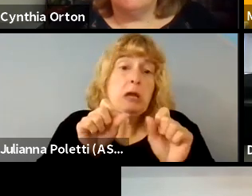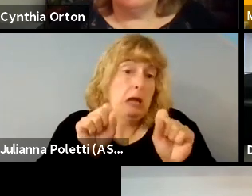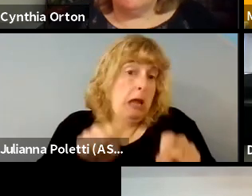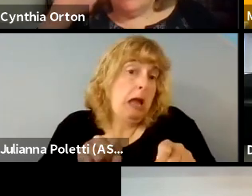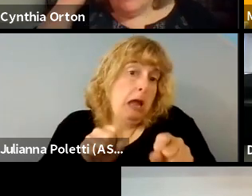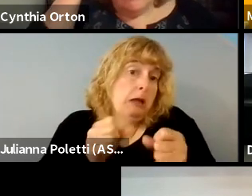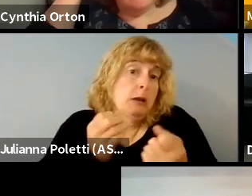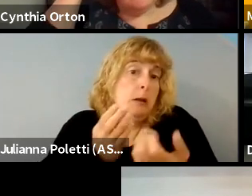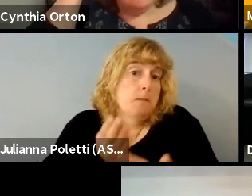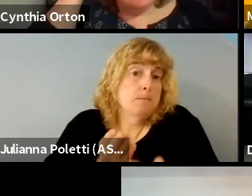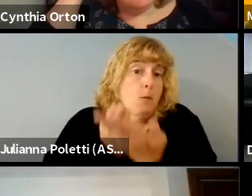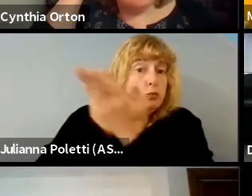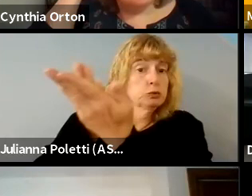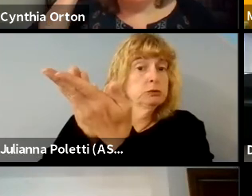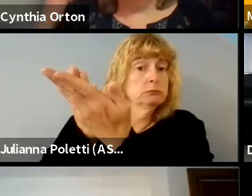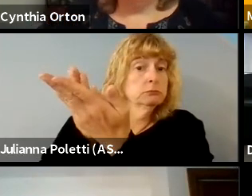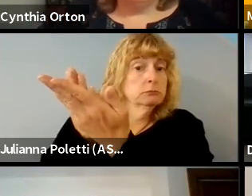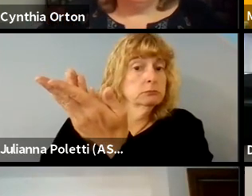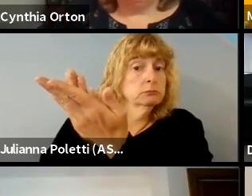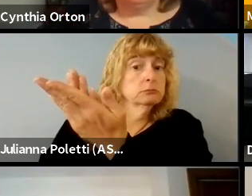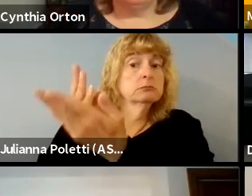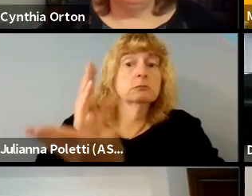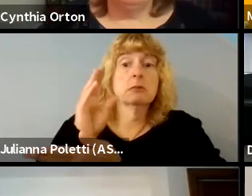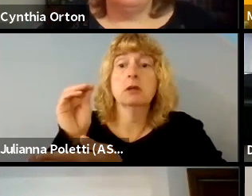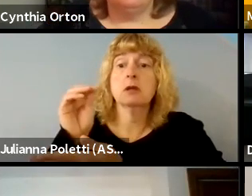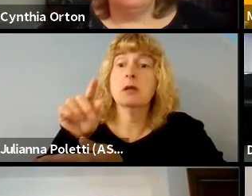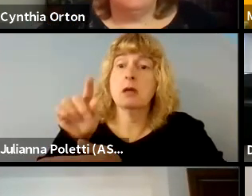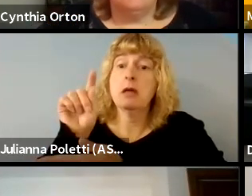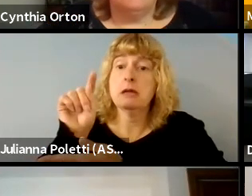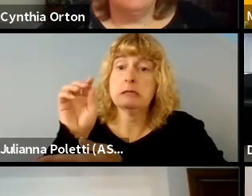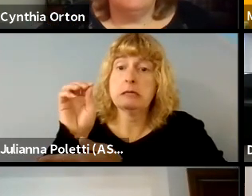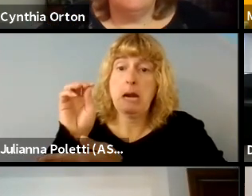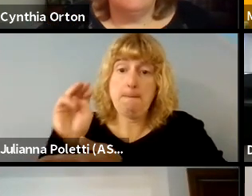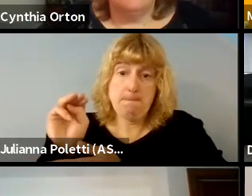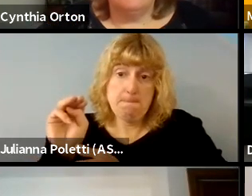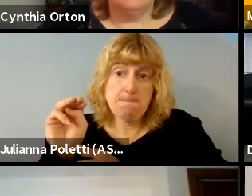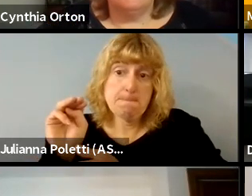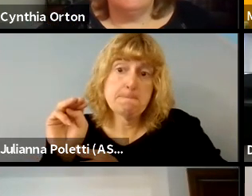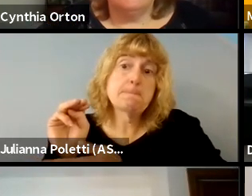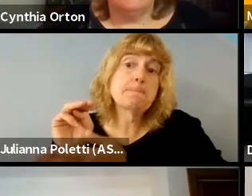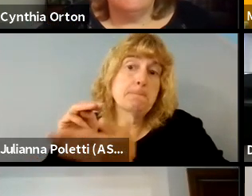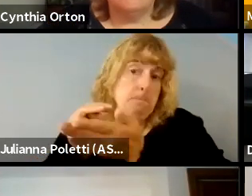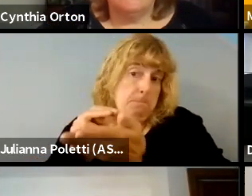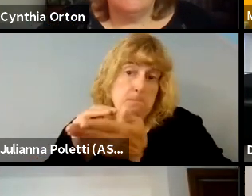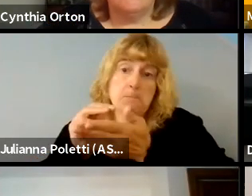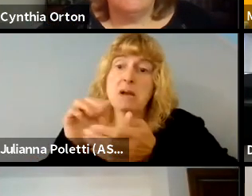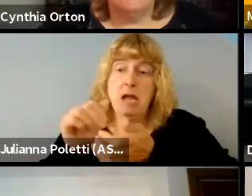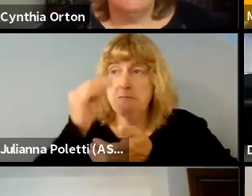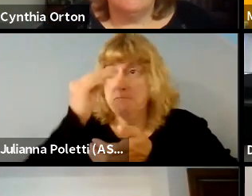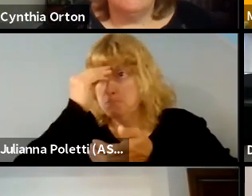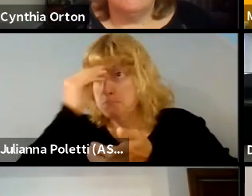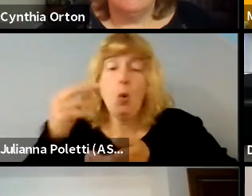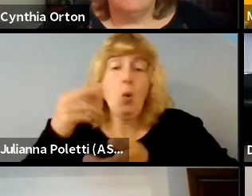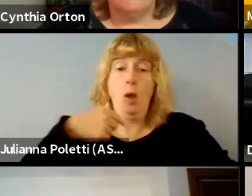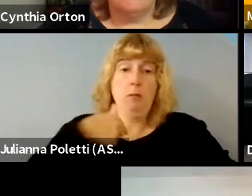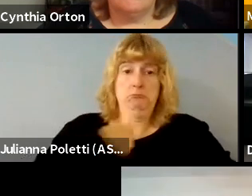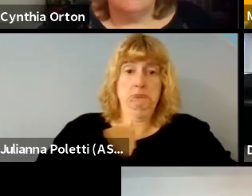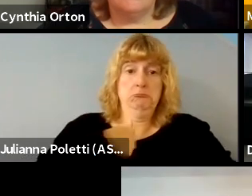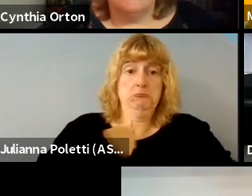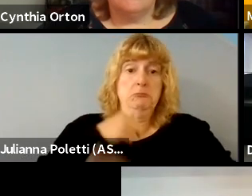motion, and Tom happens to be here, I can certainly, relay this and would relay this to the